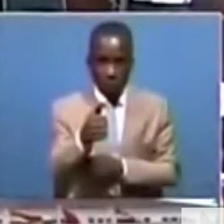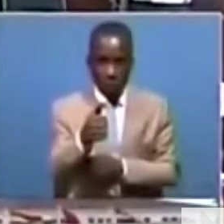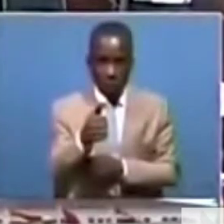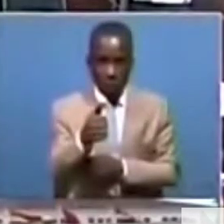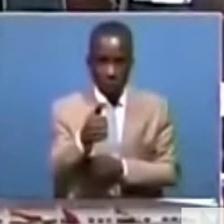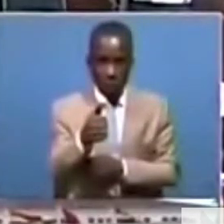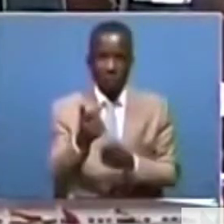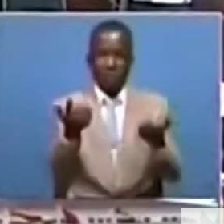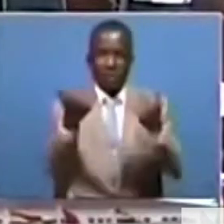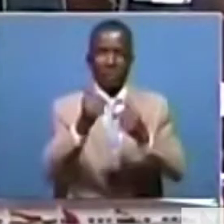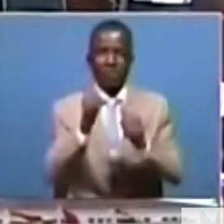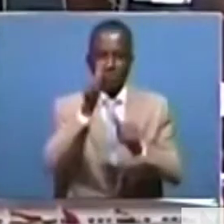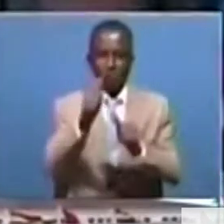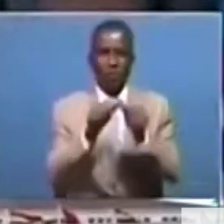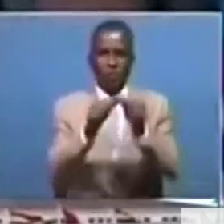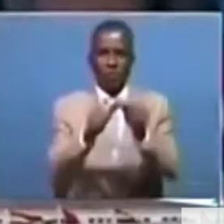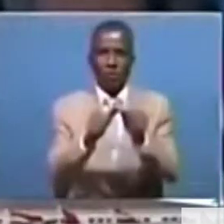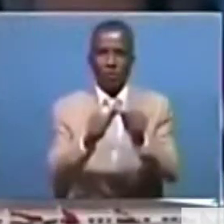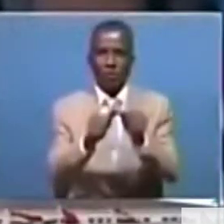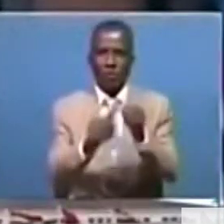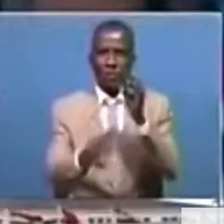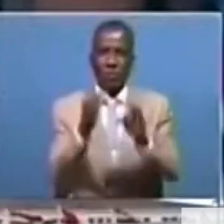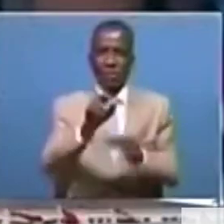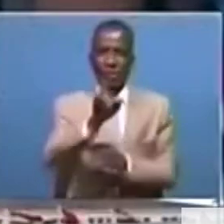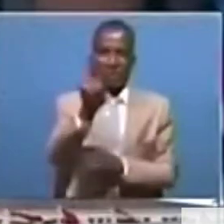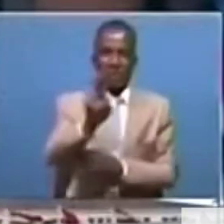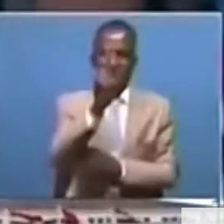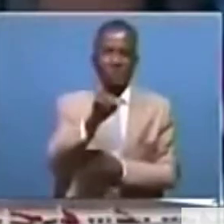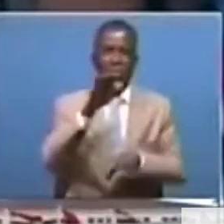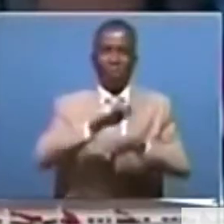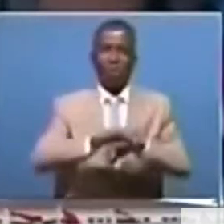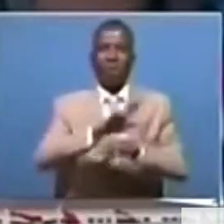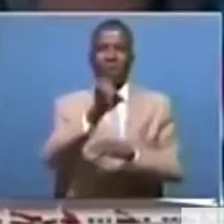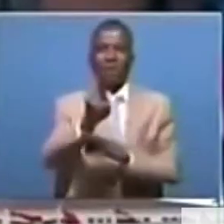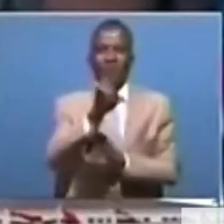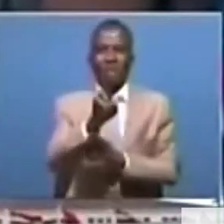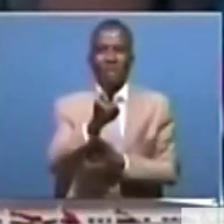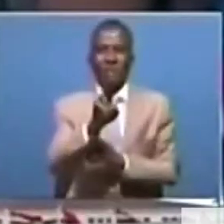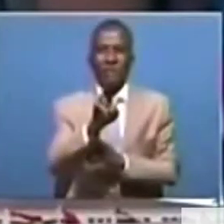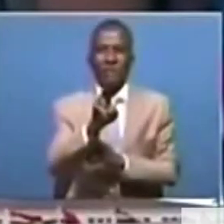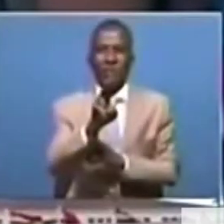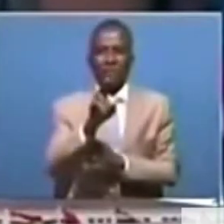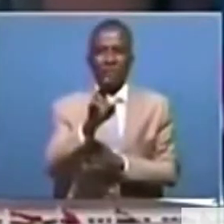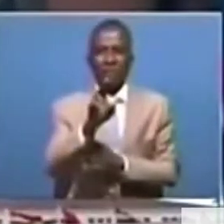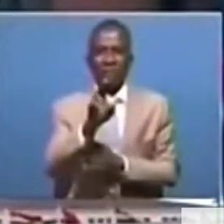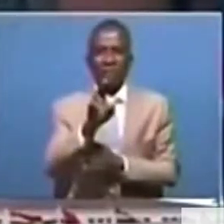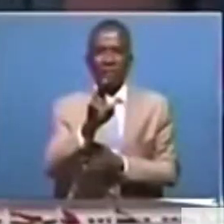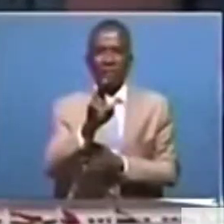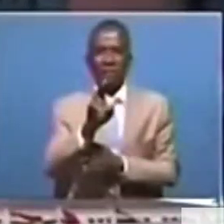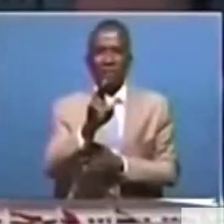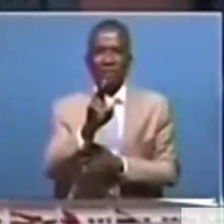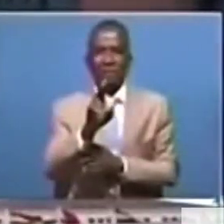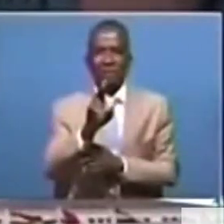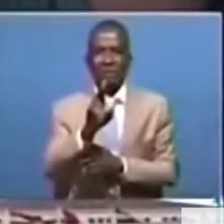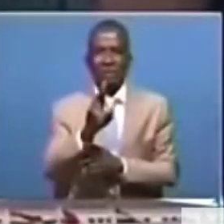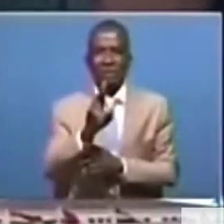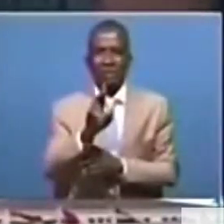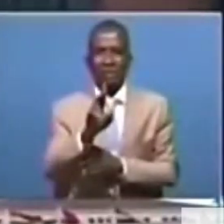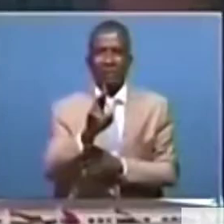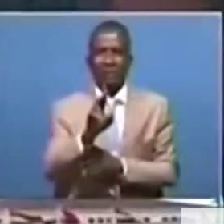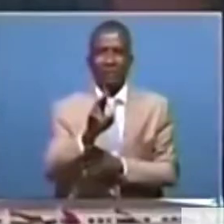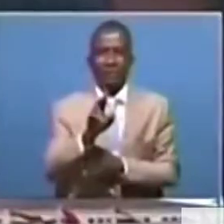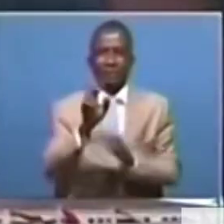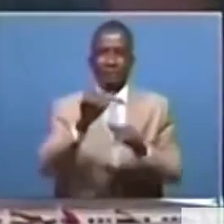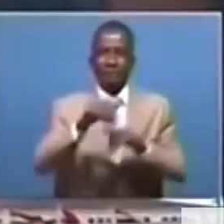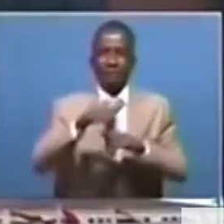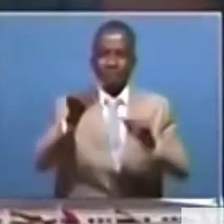come and take the motion. Yes. If it is for Thursday, you come and take the Thursday. But our orders still stand.